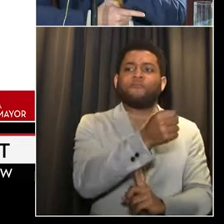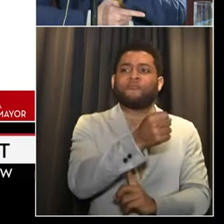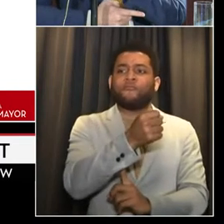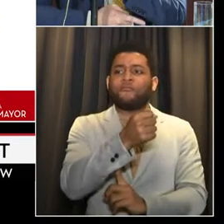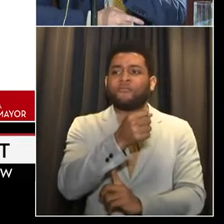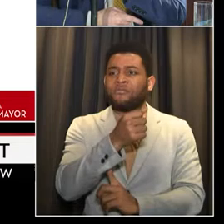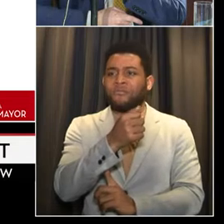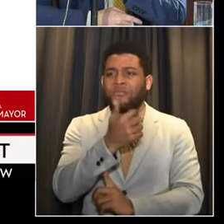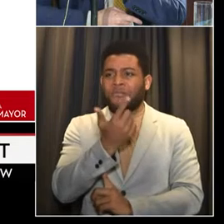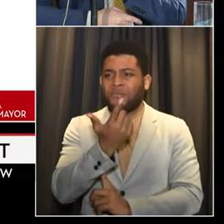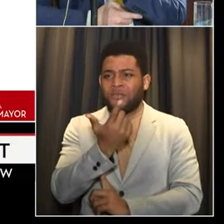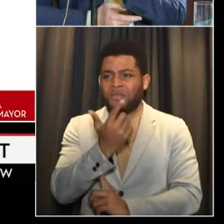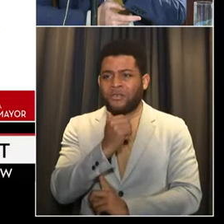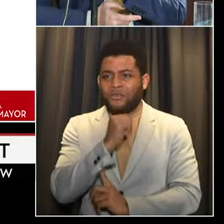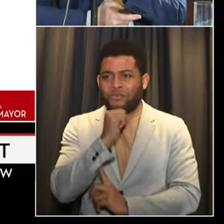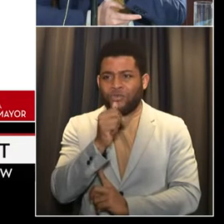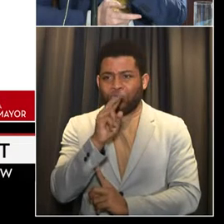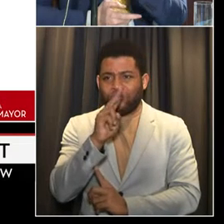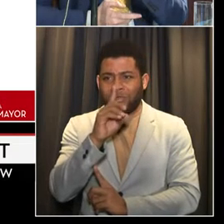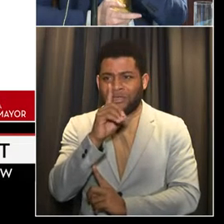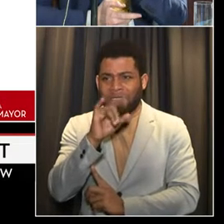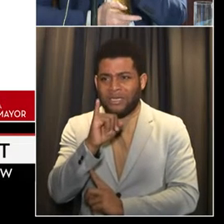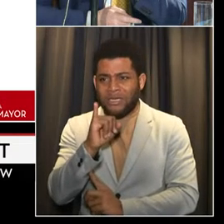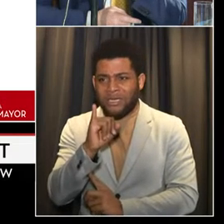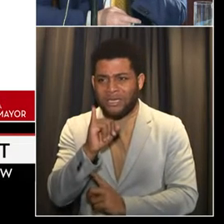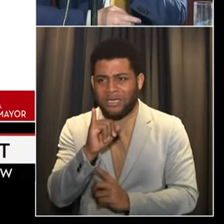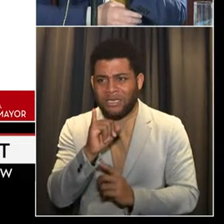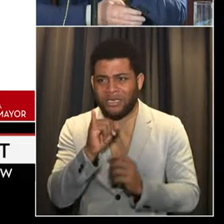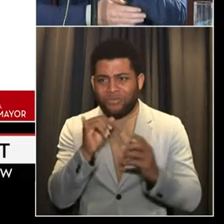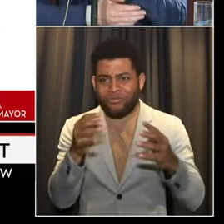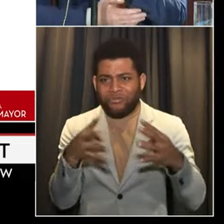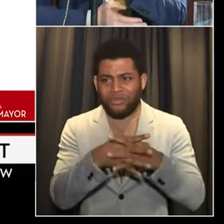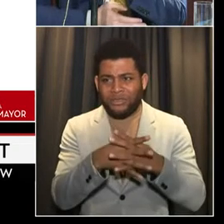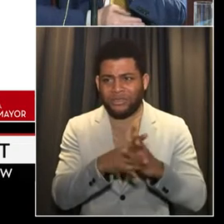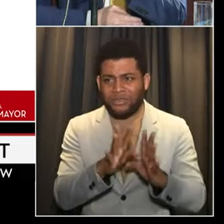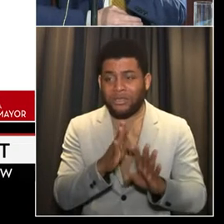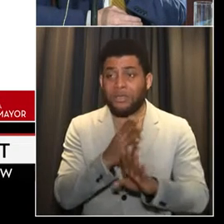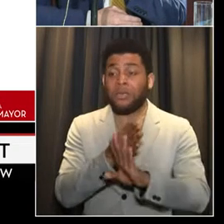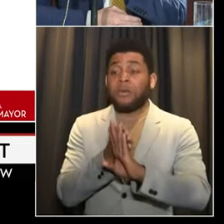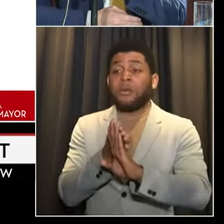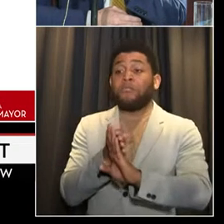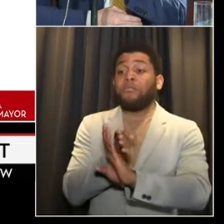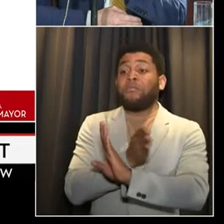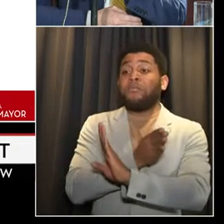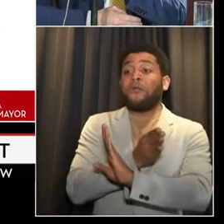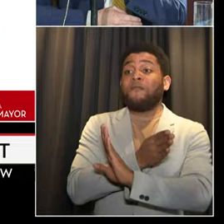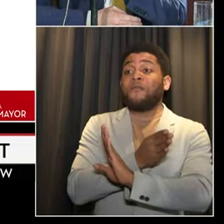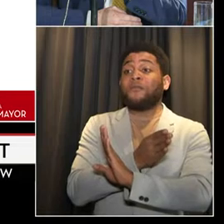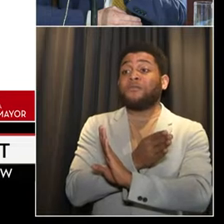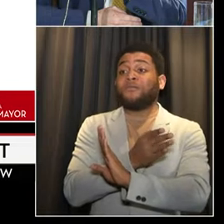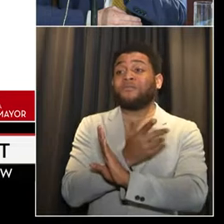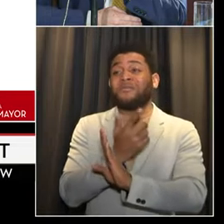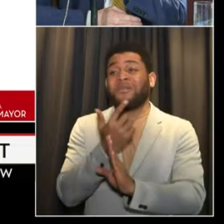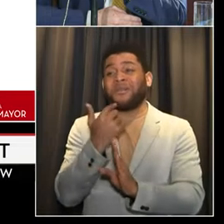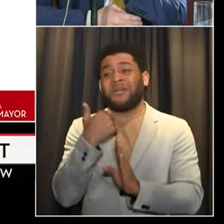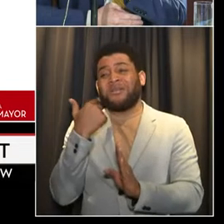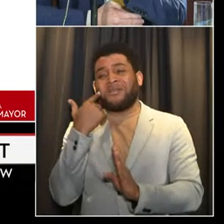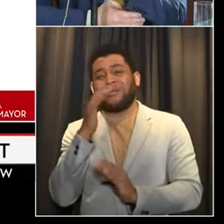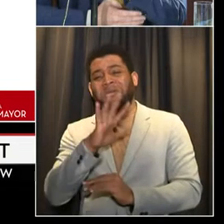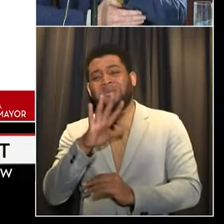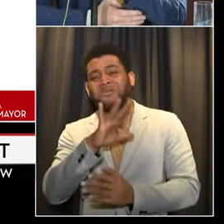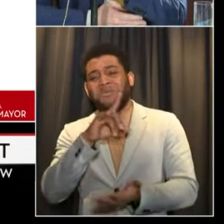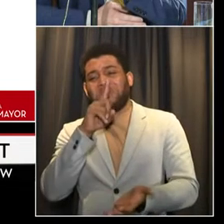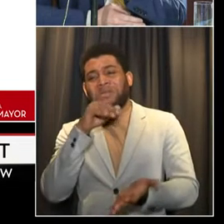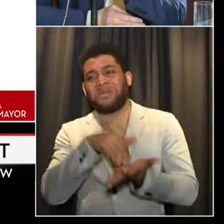point in 2012, it had 850 people. If you go before that, it's just over 1,000. And so it was